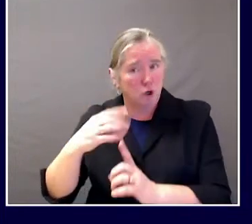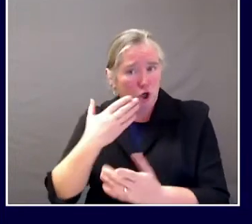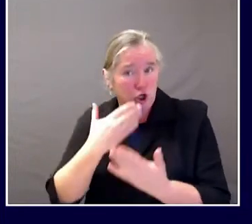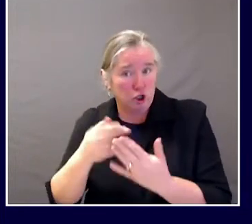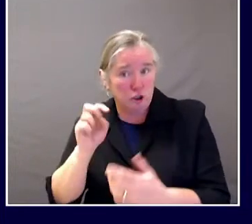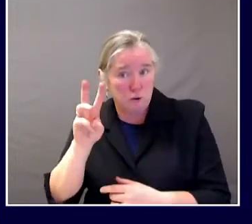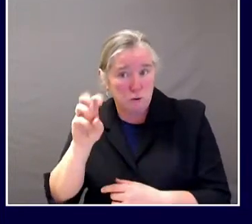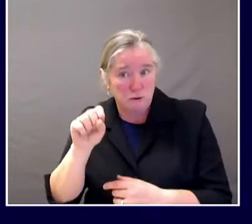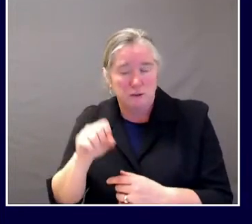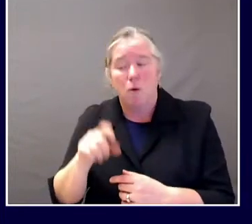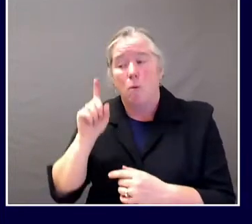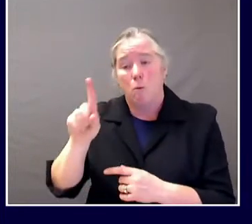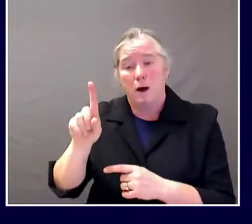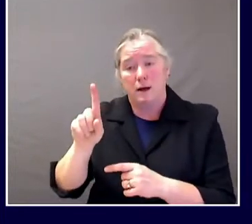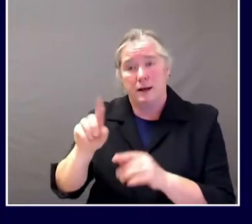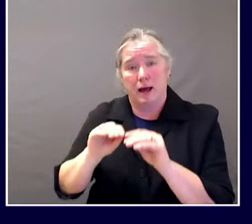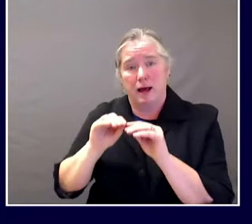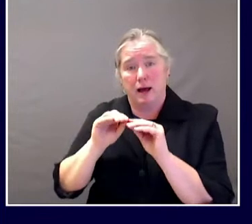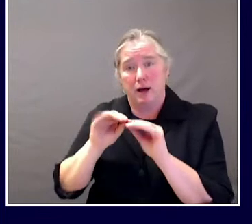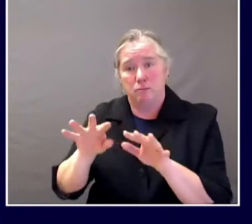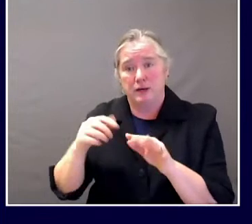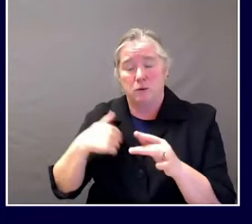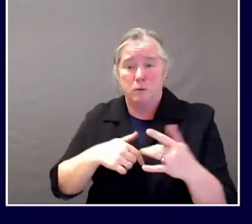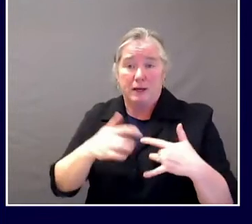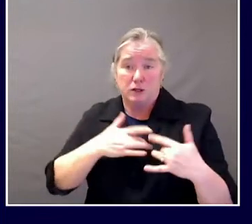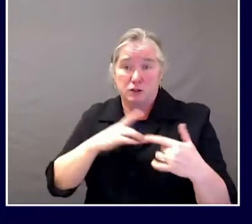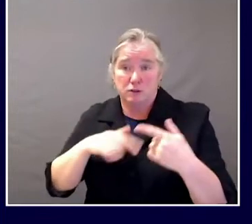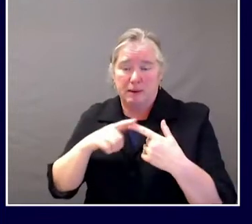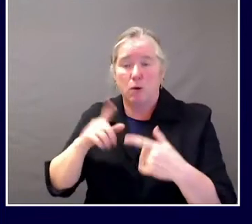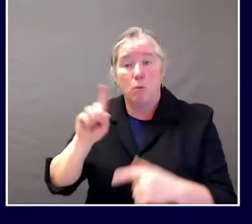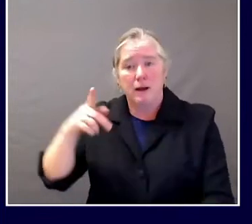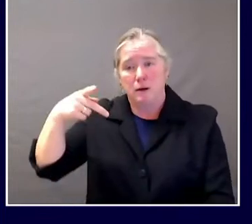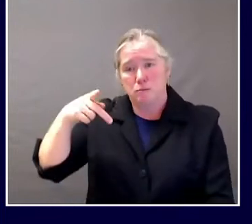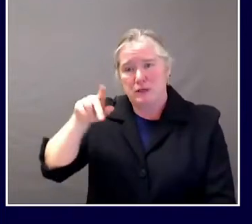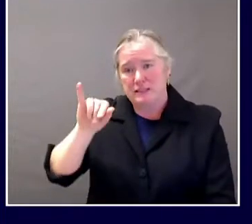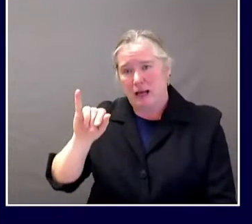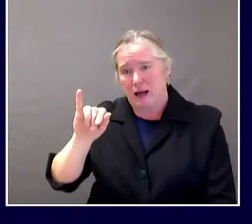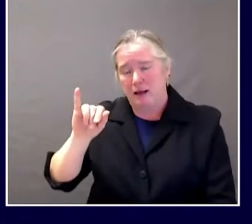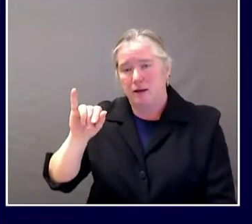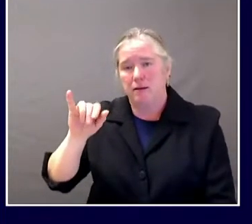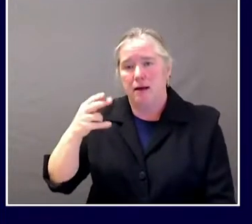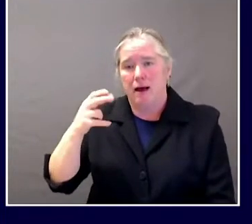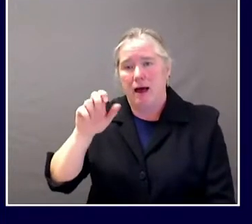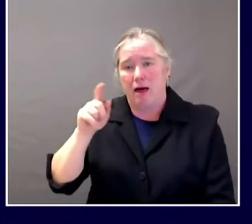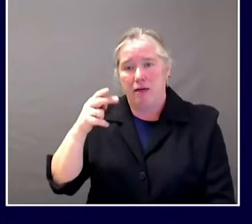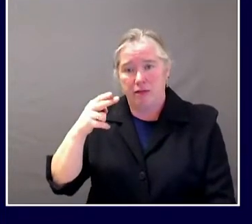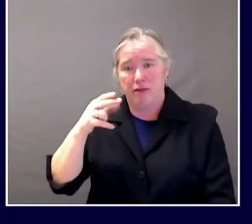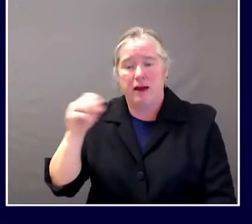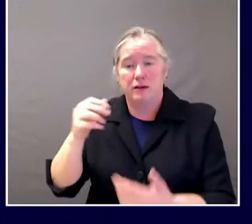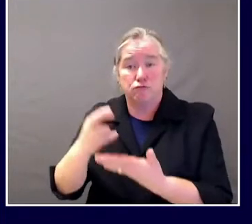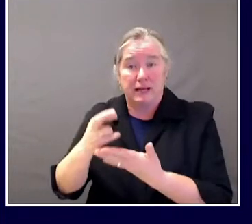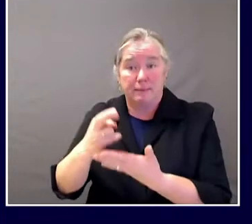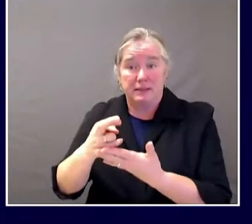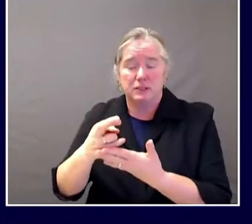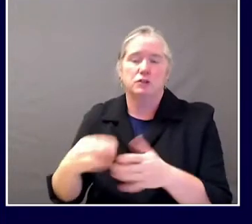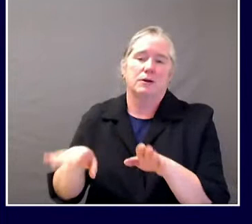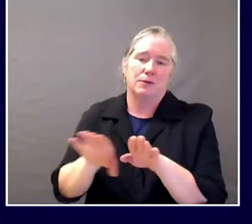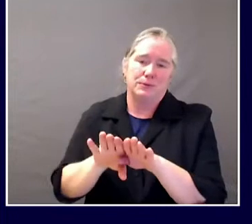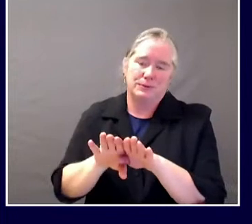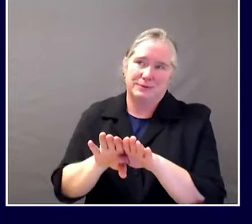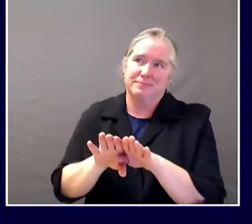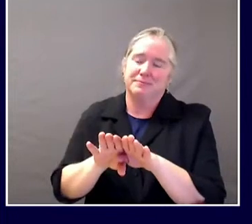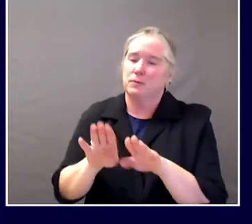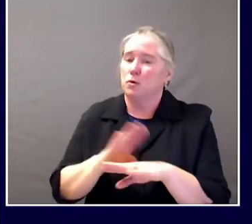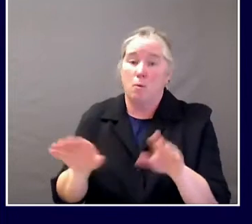an outbreak that we had been concerned about at Presque Isle Health and Rehabilitation has now been closed because they had not had any